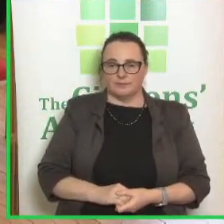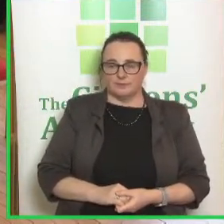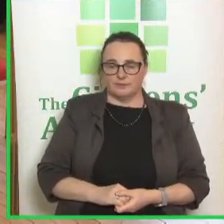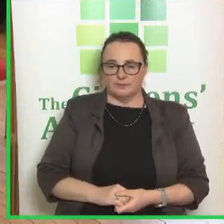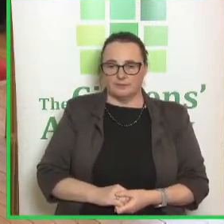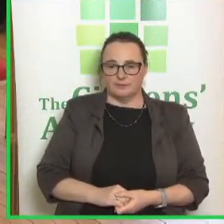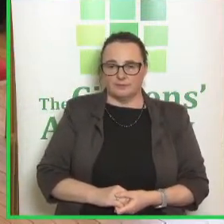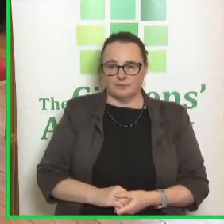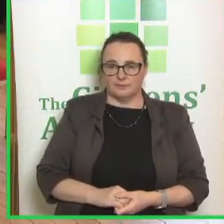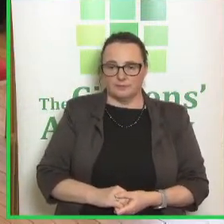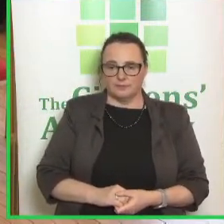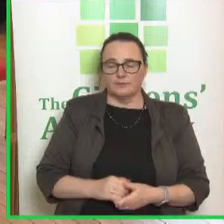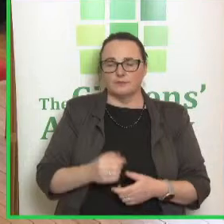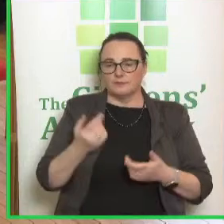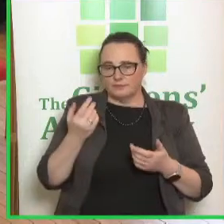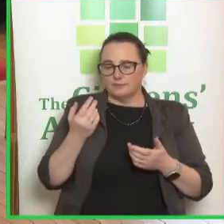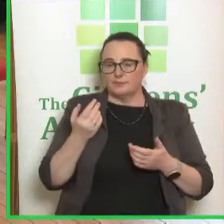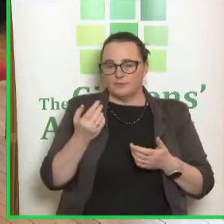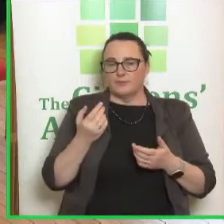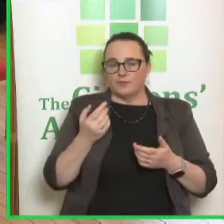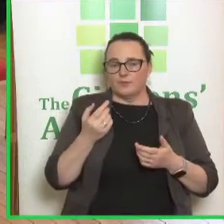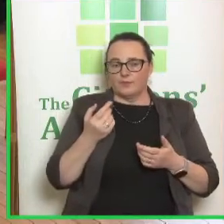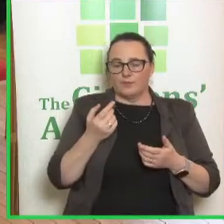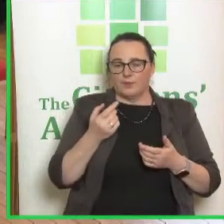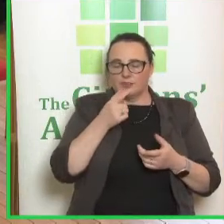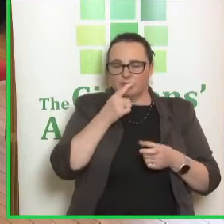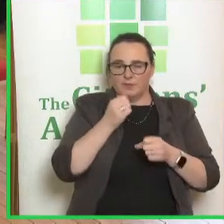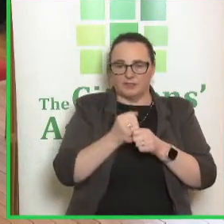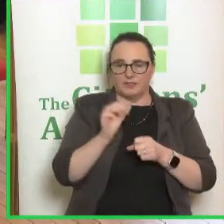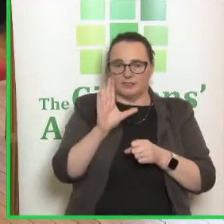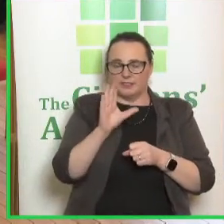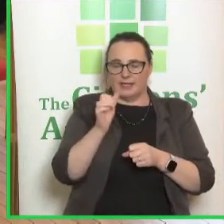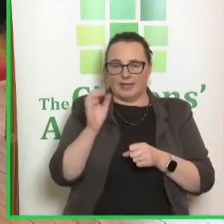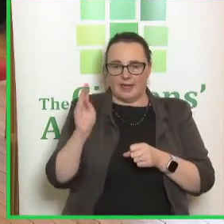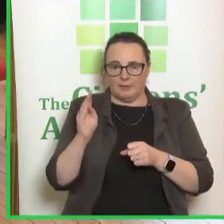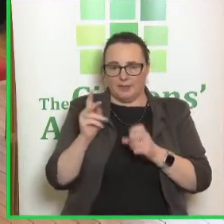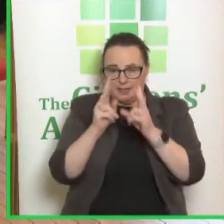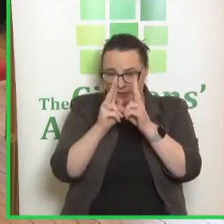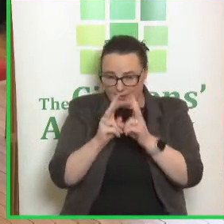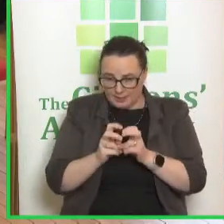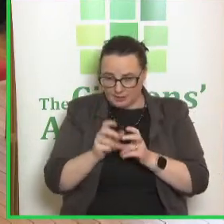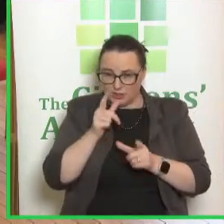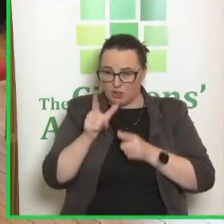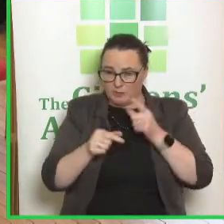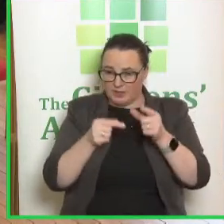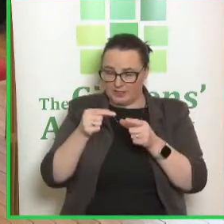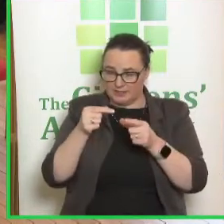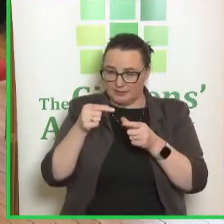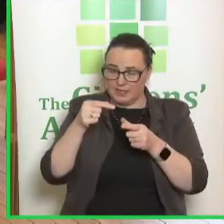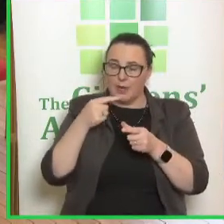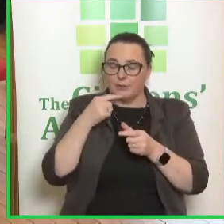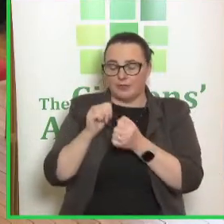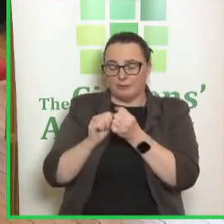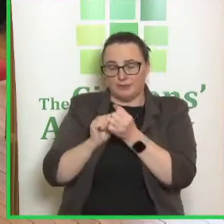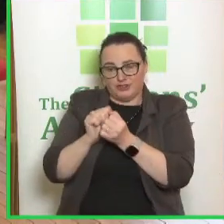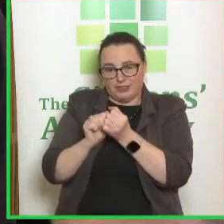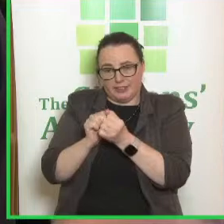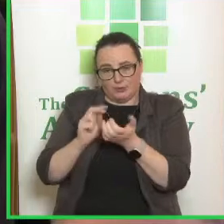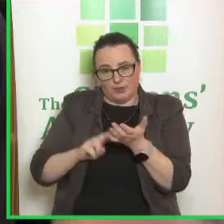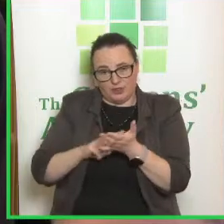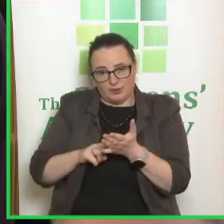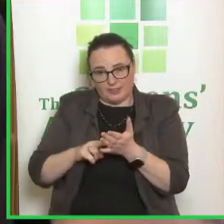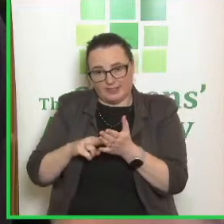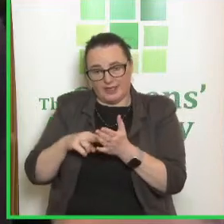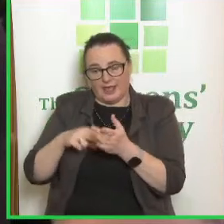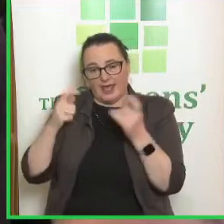So it's to talk about the laboratory analysis of nitazines is a bit complicated, but the machines that we use at festivals